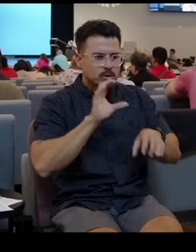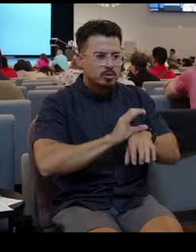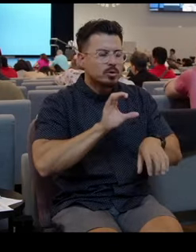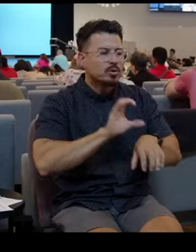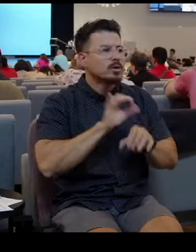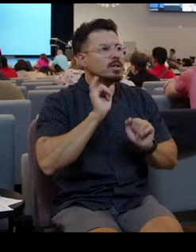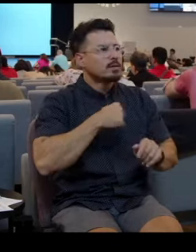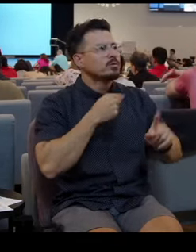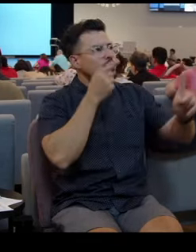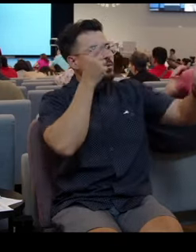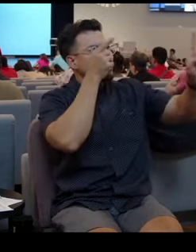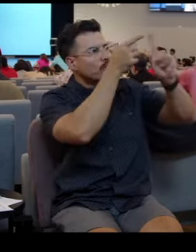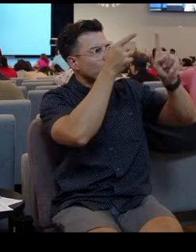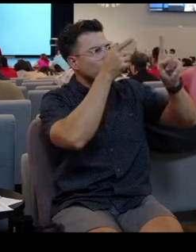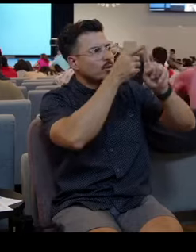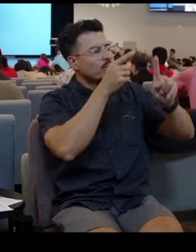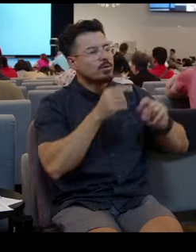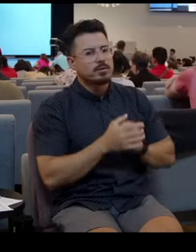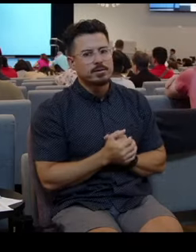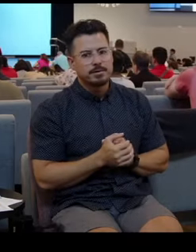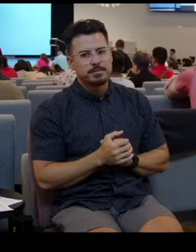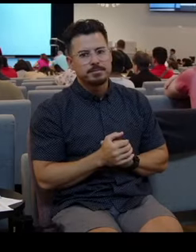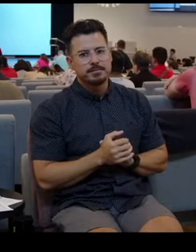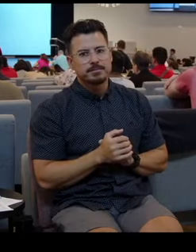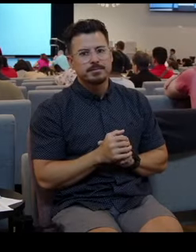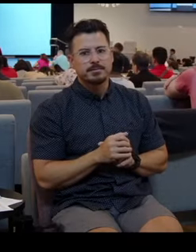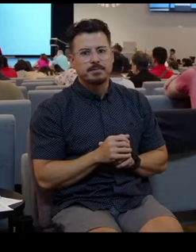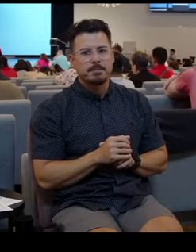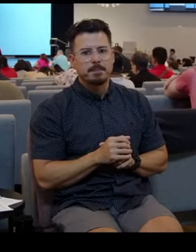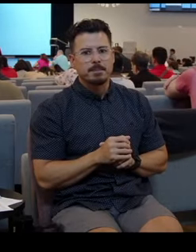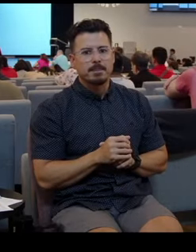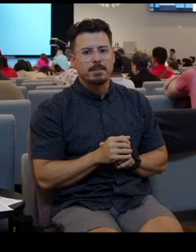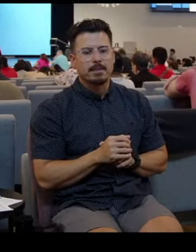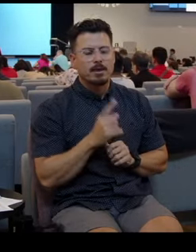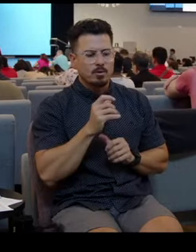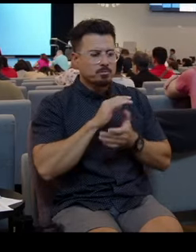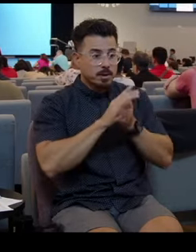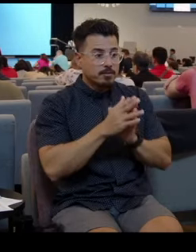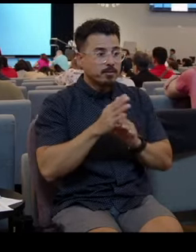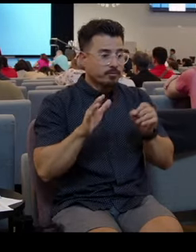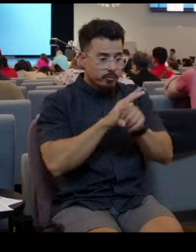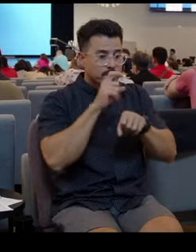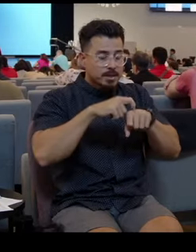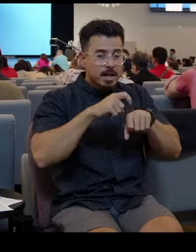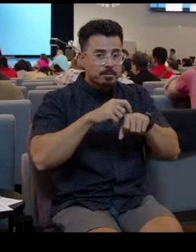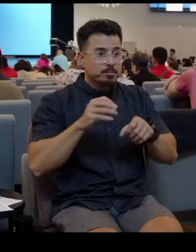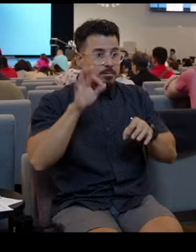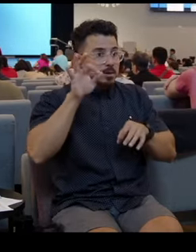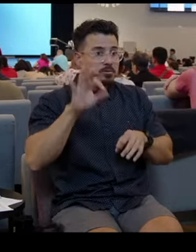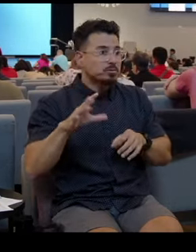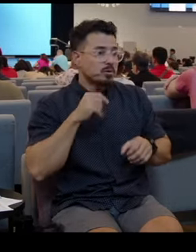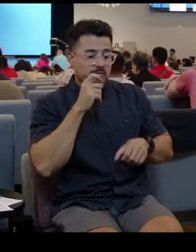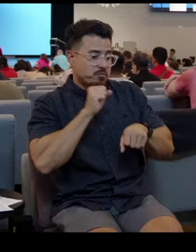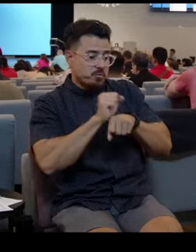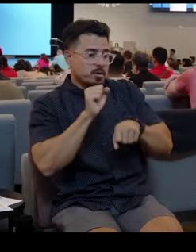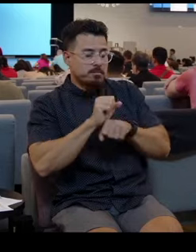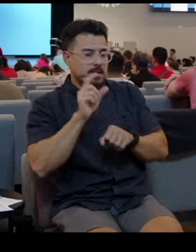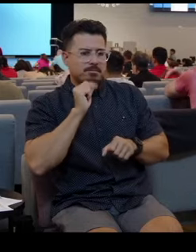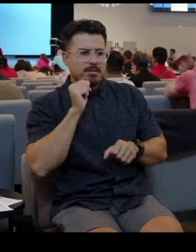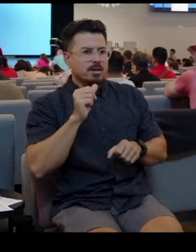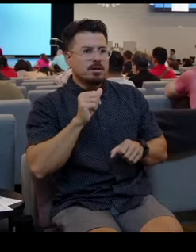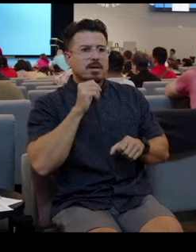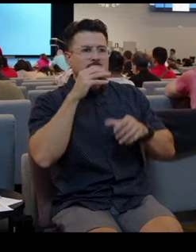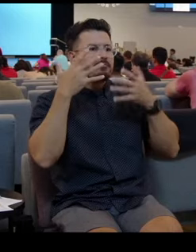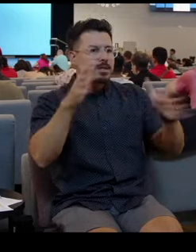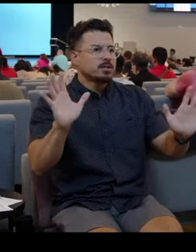This is what we're aiming for. So, again, just becoming a full-time pastor is only second base. Sending out